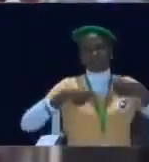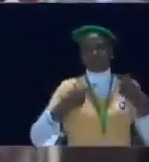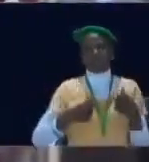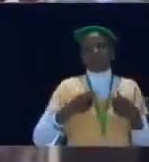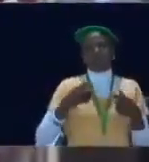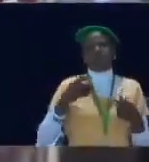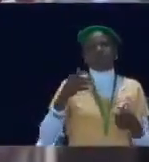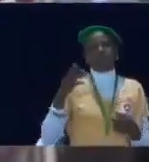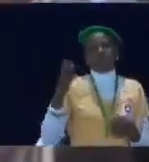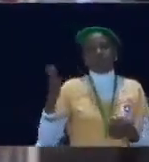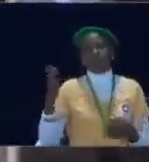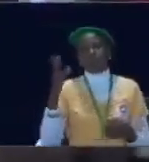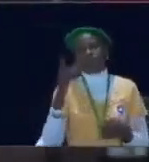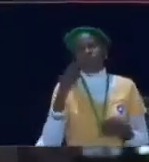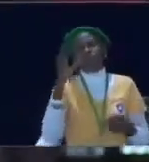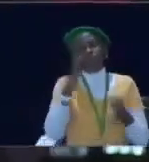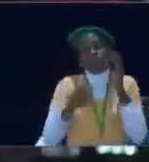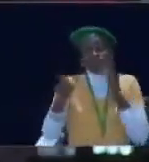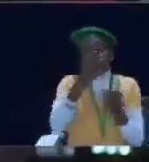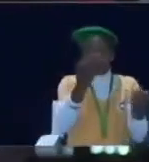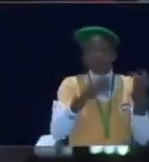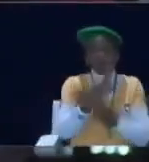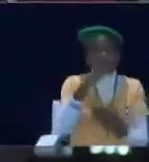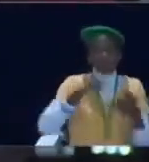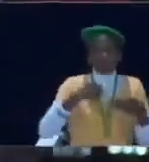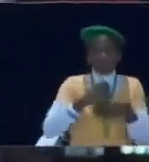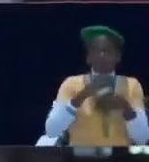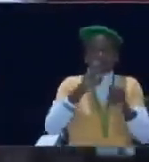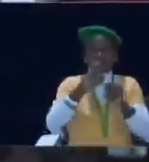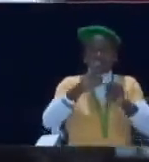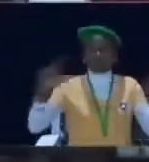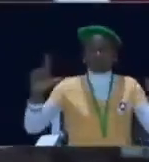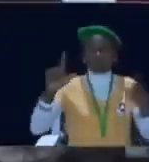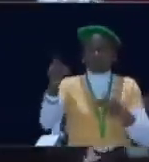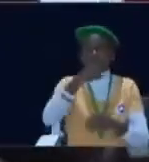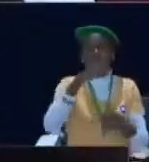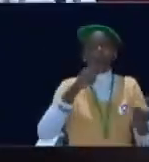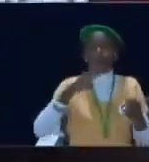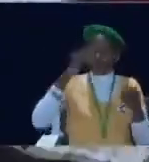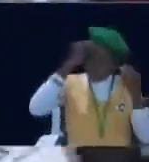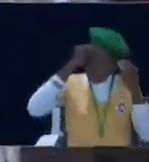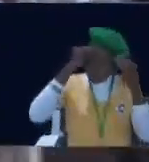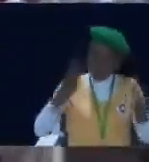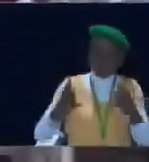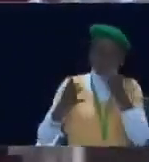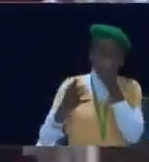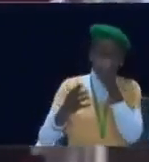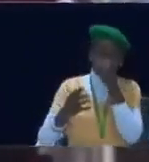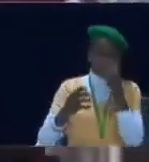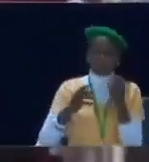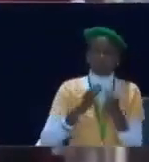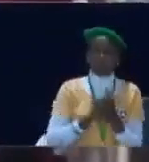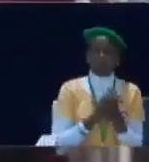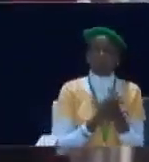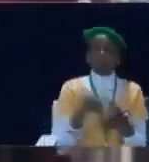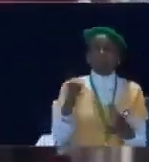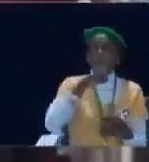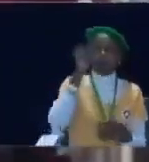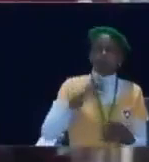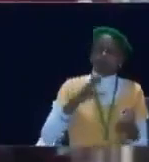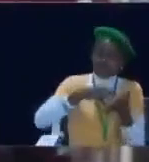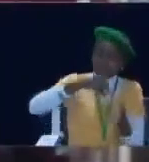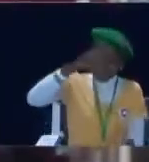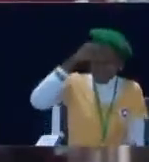Dear youth, if you want God to expand you, then you must be obedient. You must